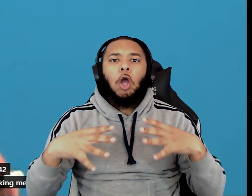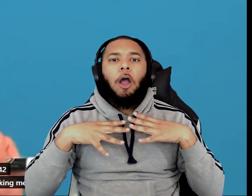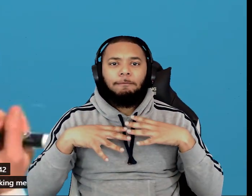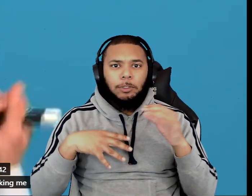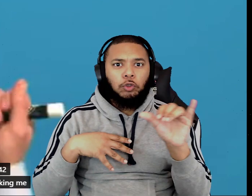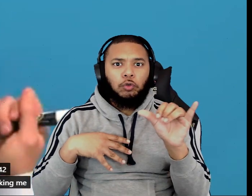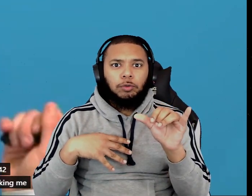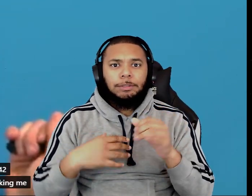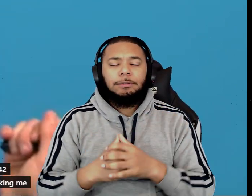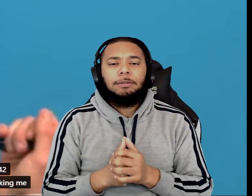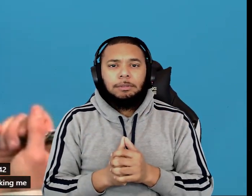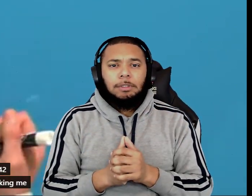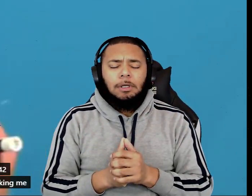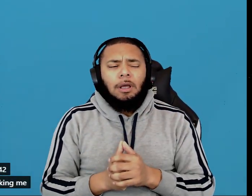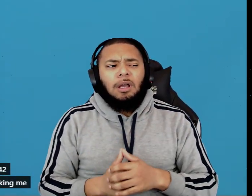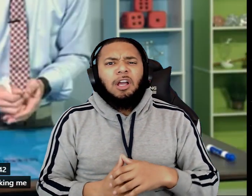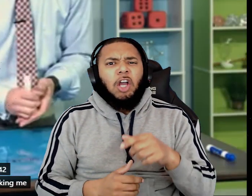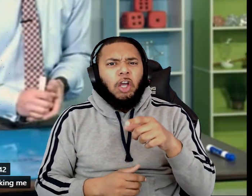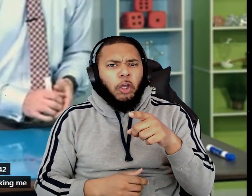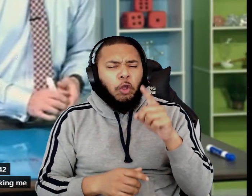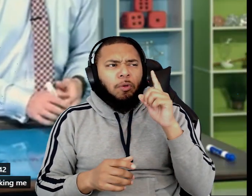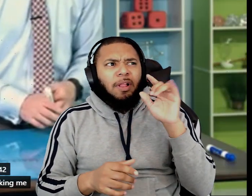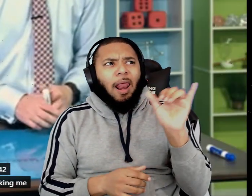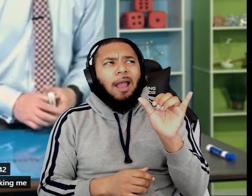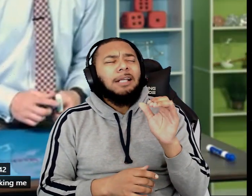I'm mostly focused on these